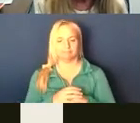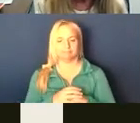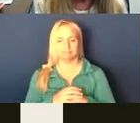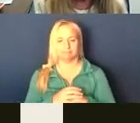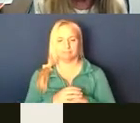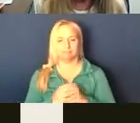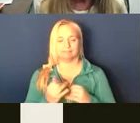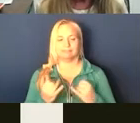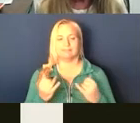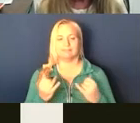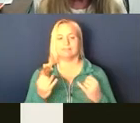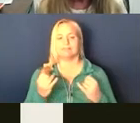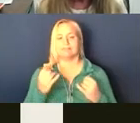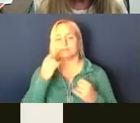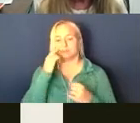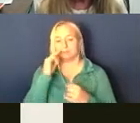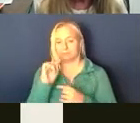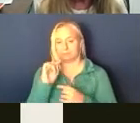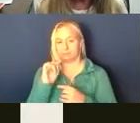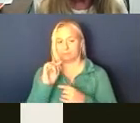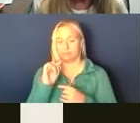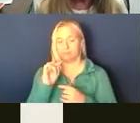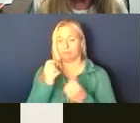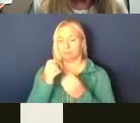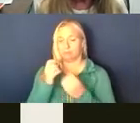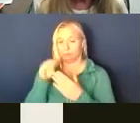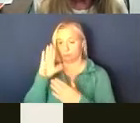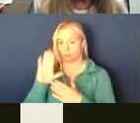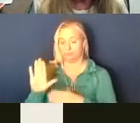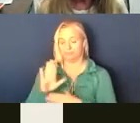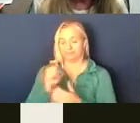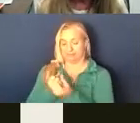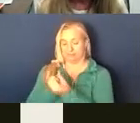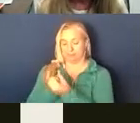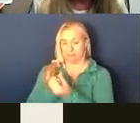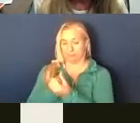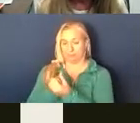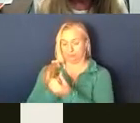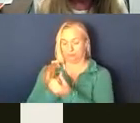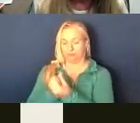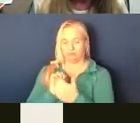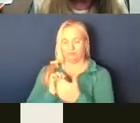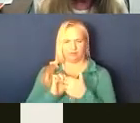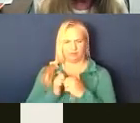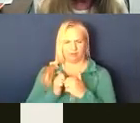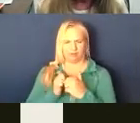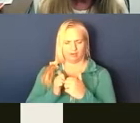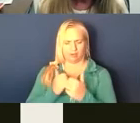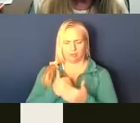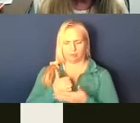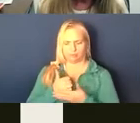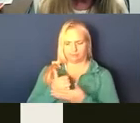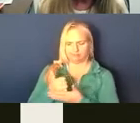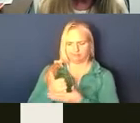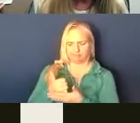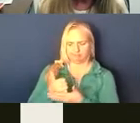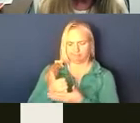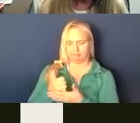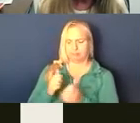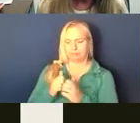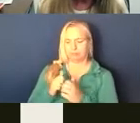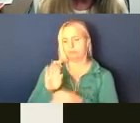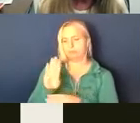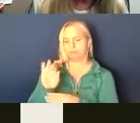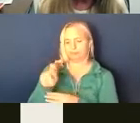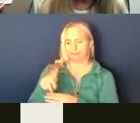So in order to support students, as we know best, and students that have behavior intervention plans